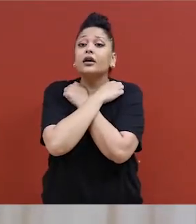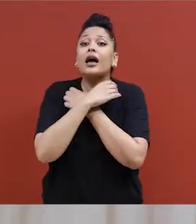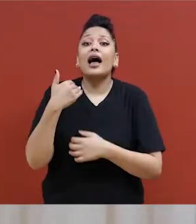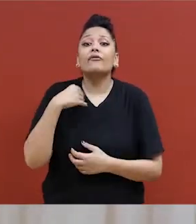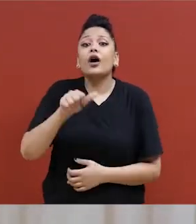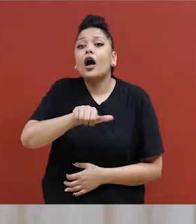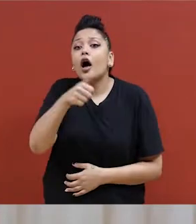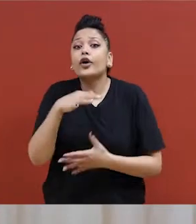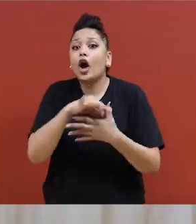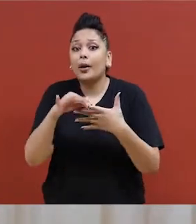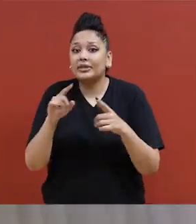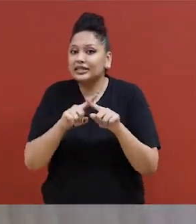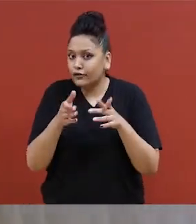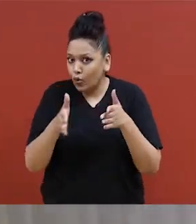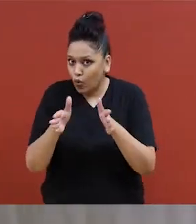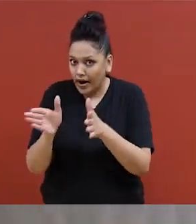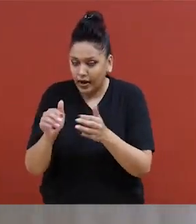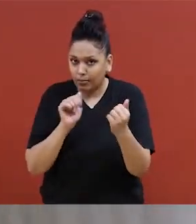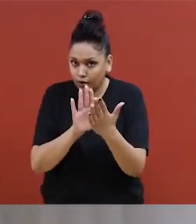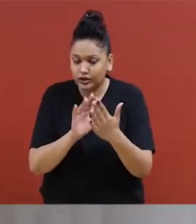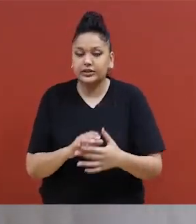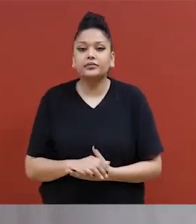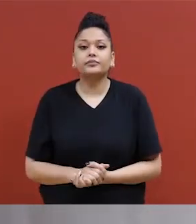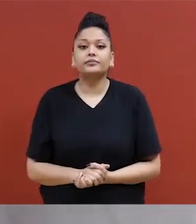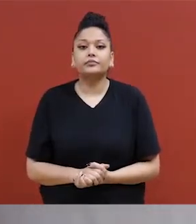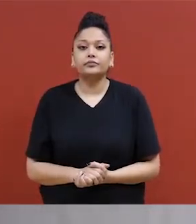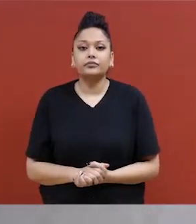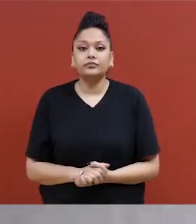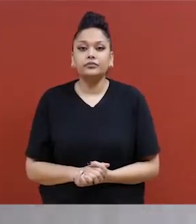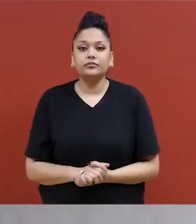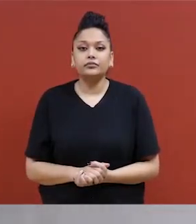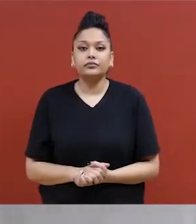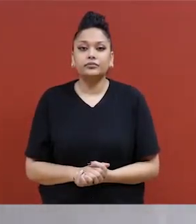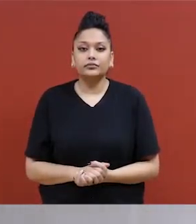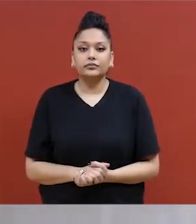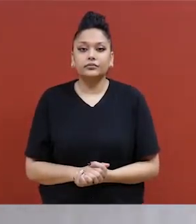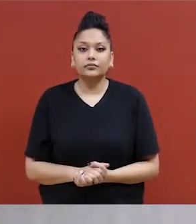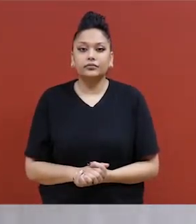you one more way. Can you put your hands on my throat, please?